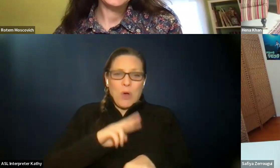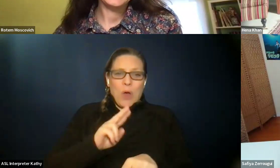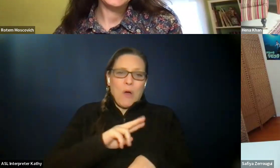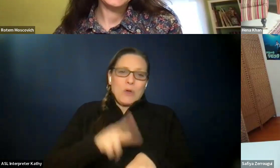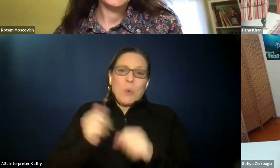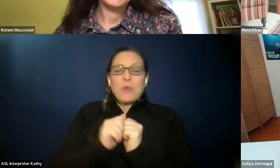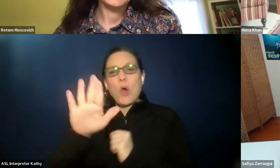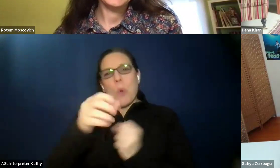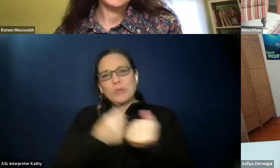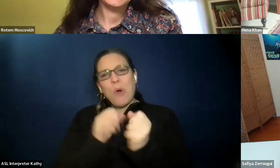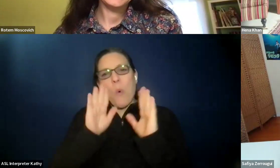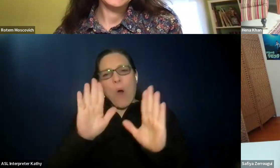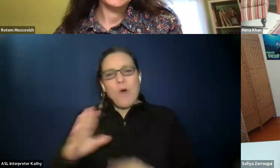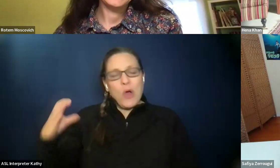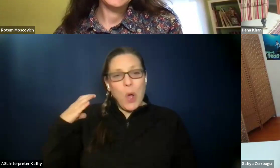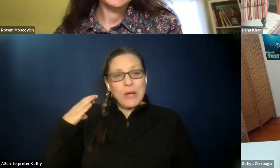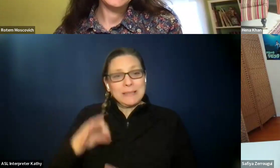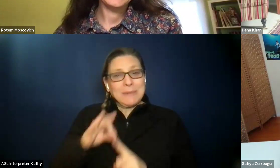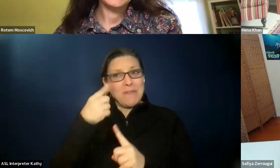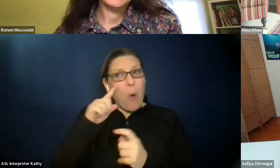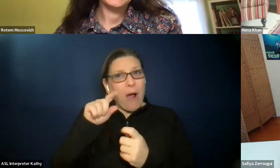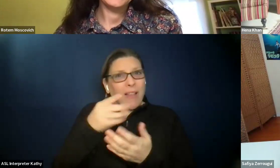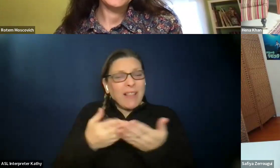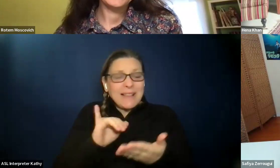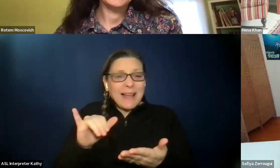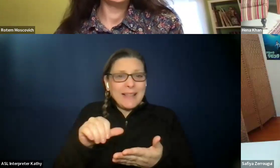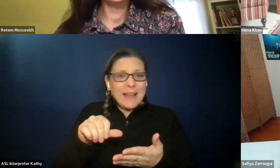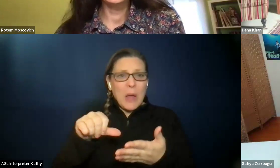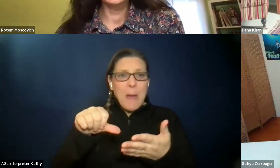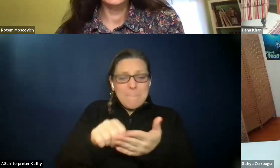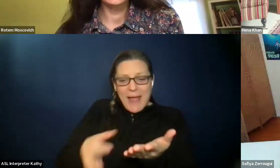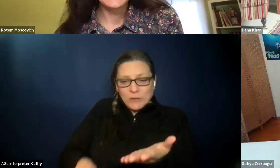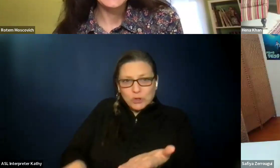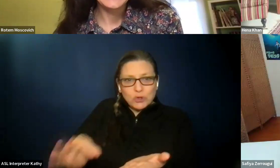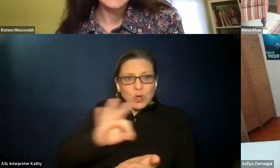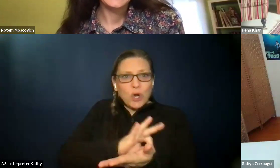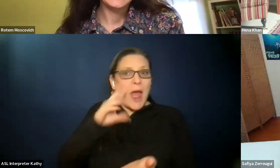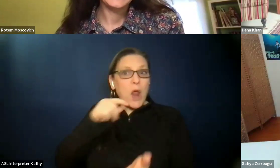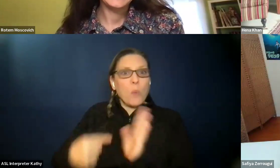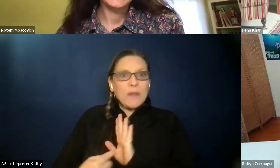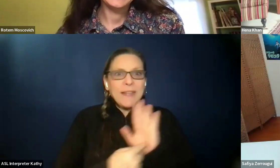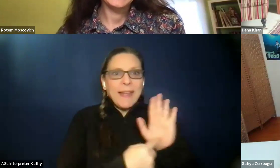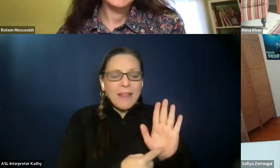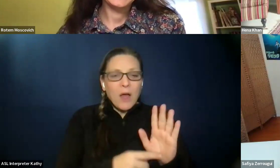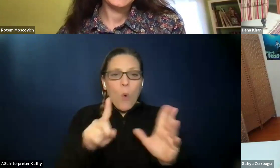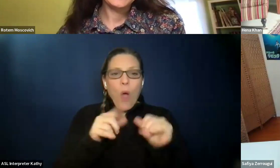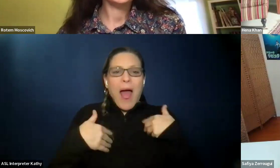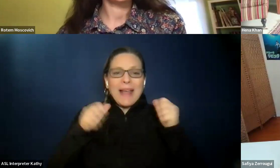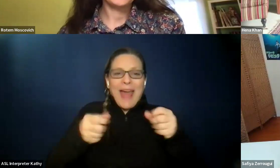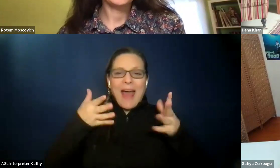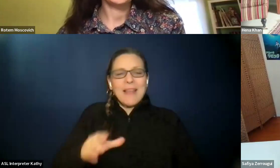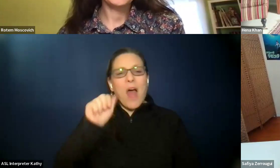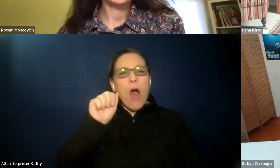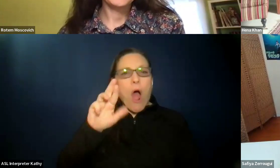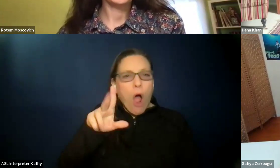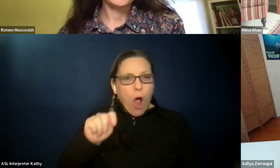your support and wonderful coaching, particularly on things like page turns and reveals and places where I could let the art capture